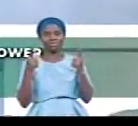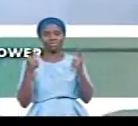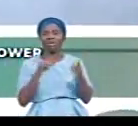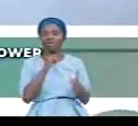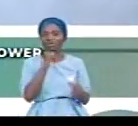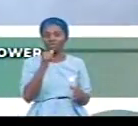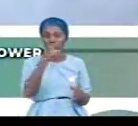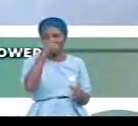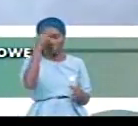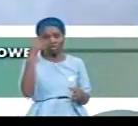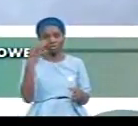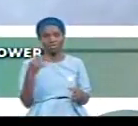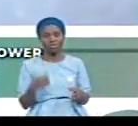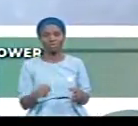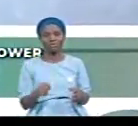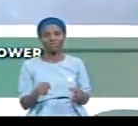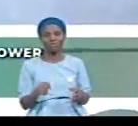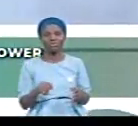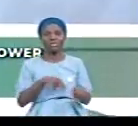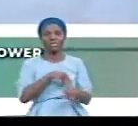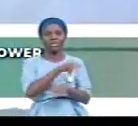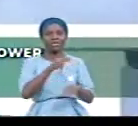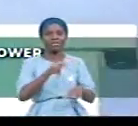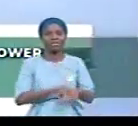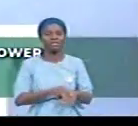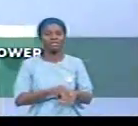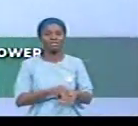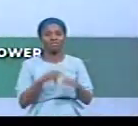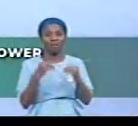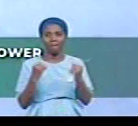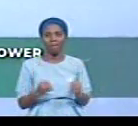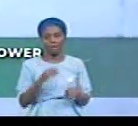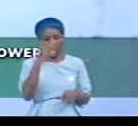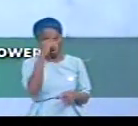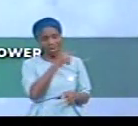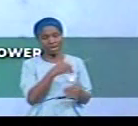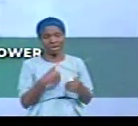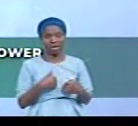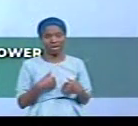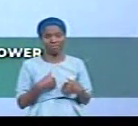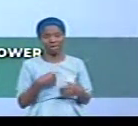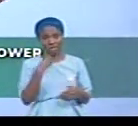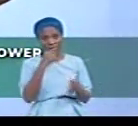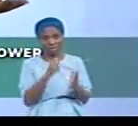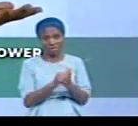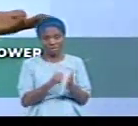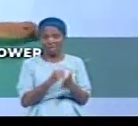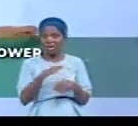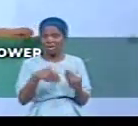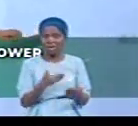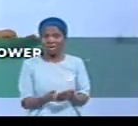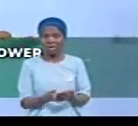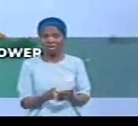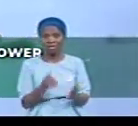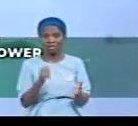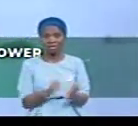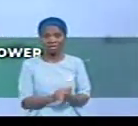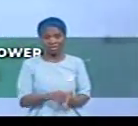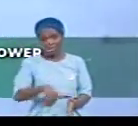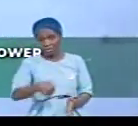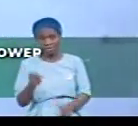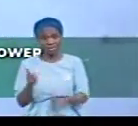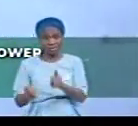the native natural power he had. He said all that other people also